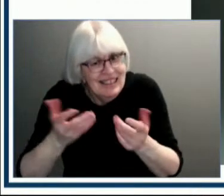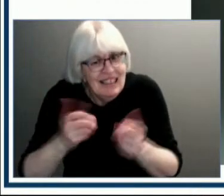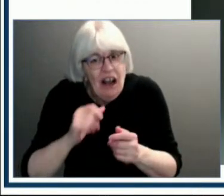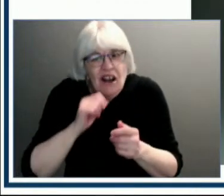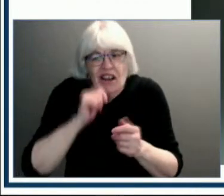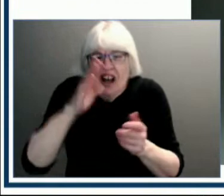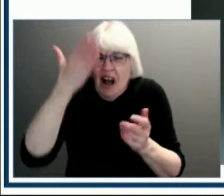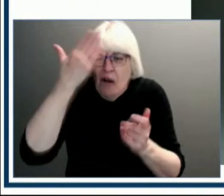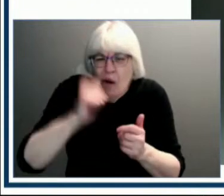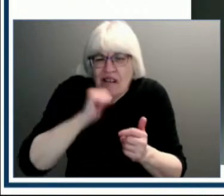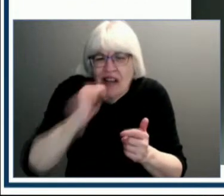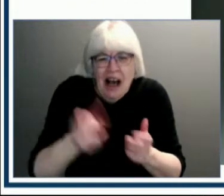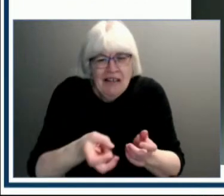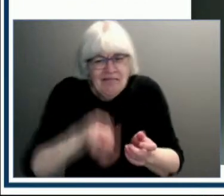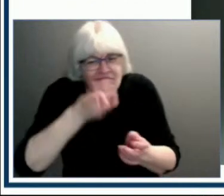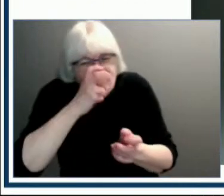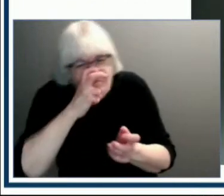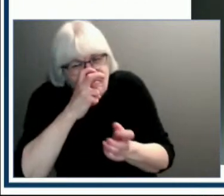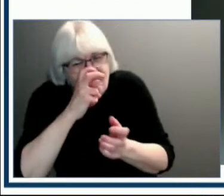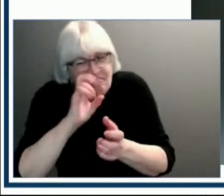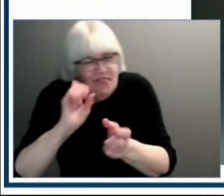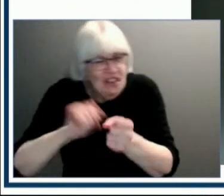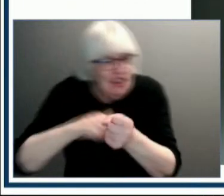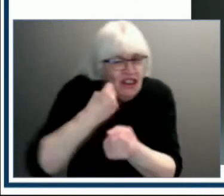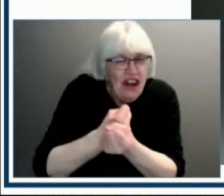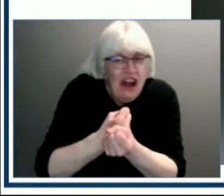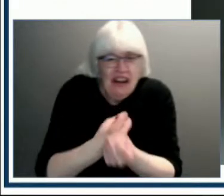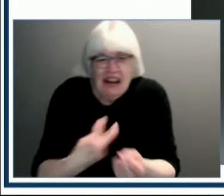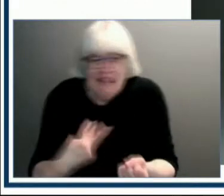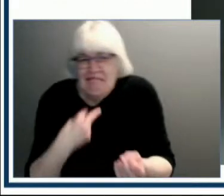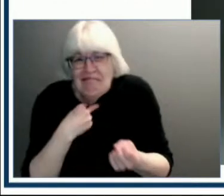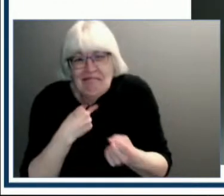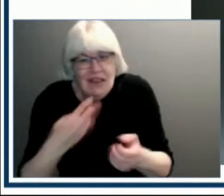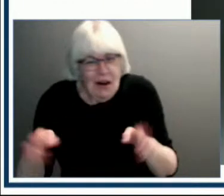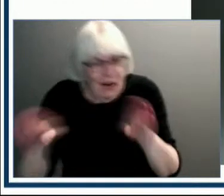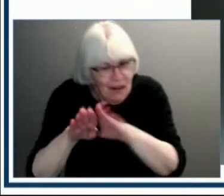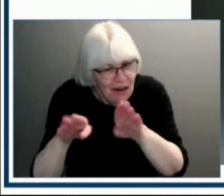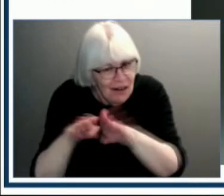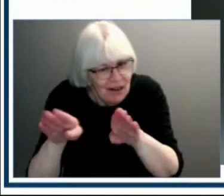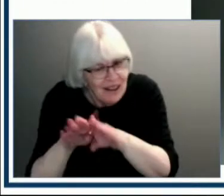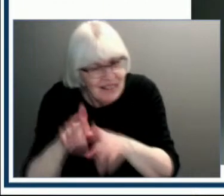the individual and collective mental health is one of the reasons why that is only